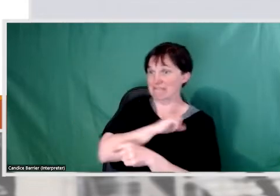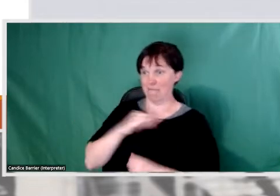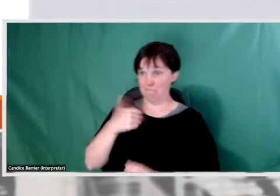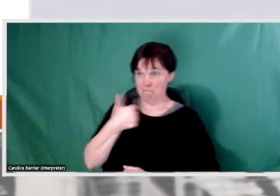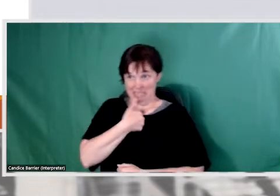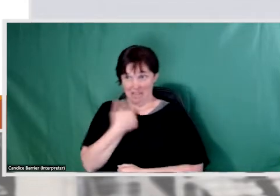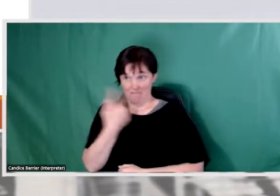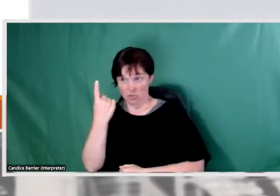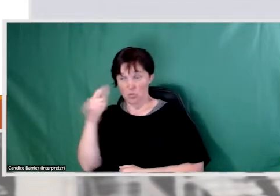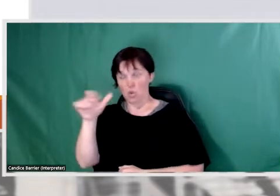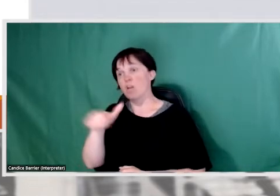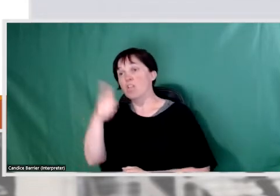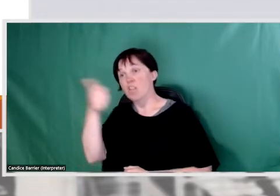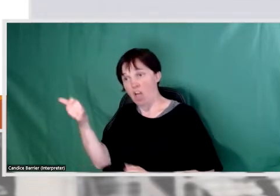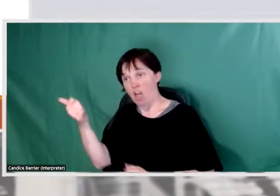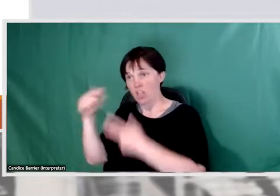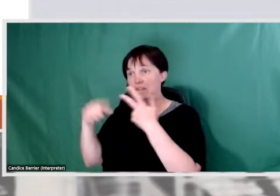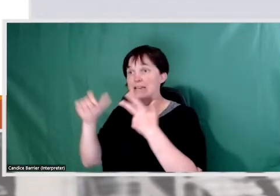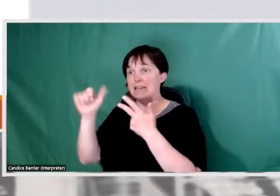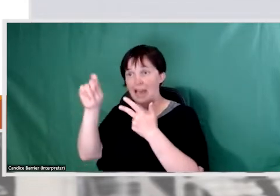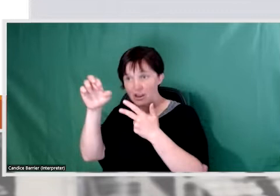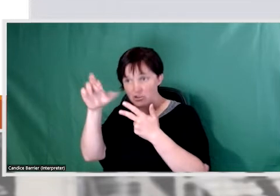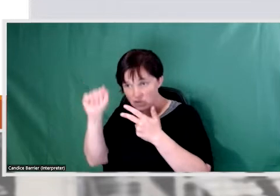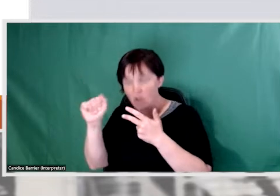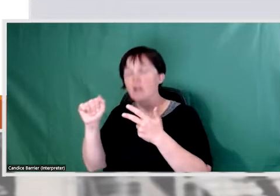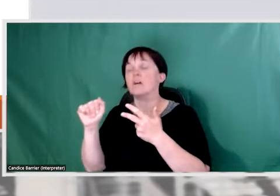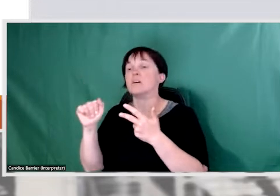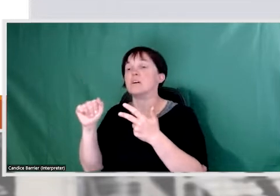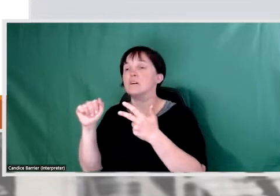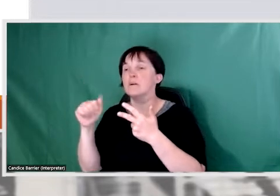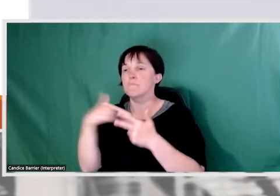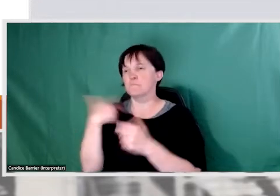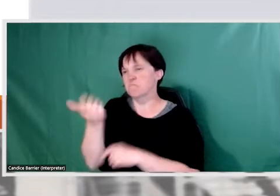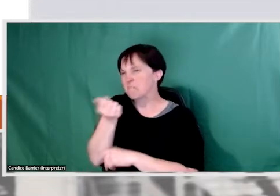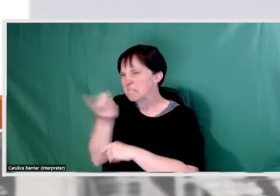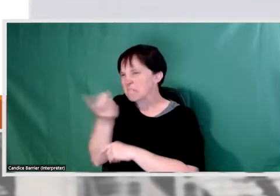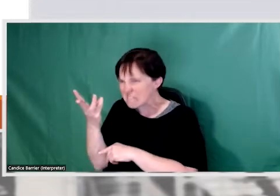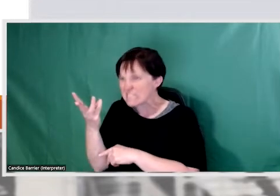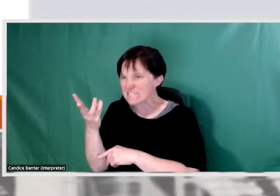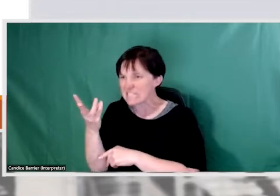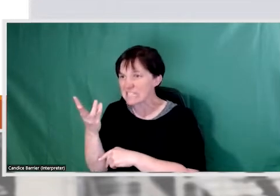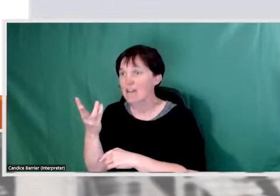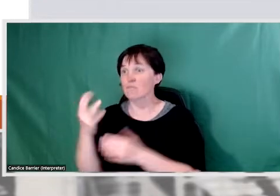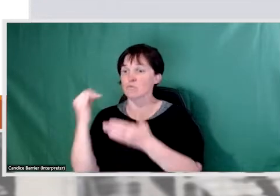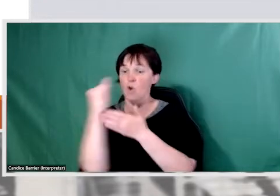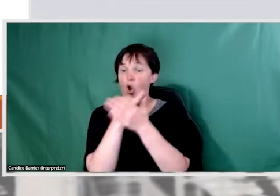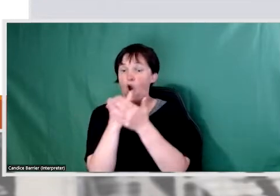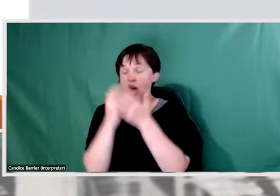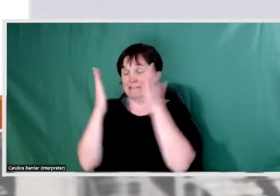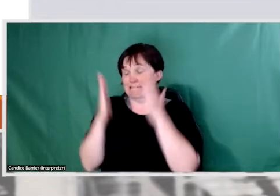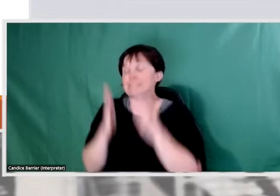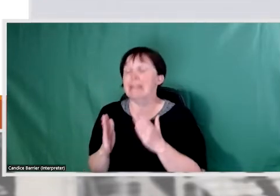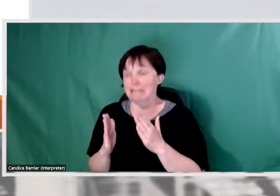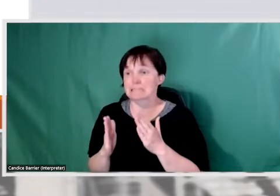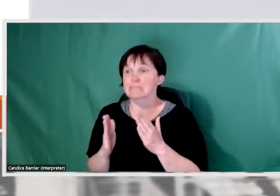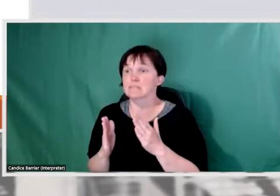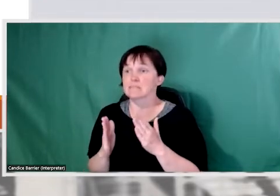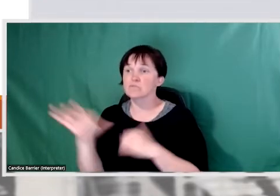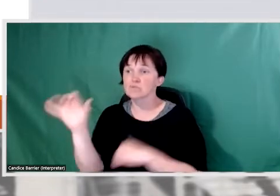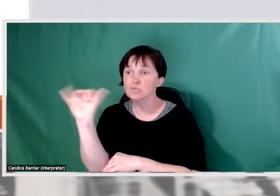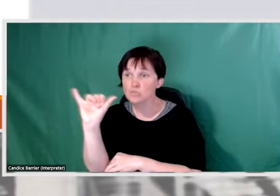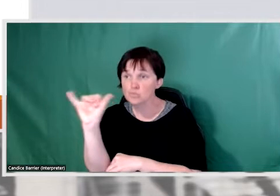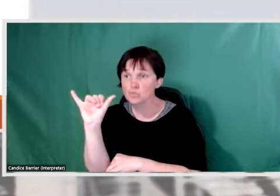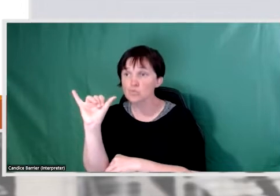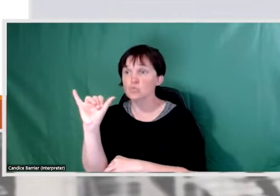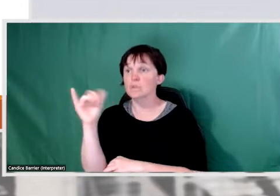landscape architect, as is Andrea Ketzel. We have several registered architects as part of our team as well. But if the